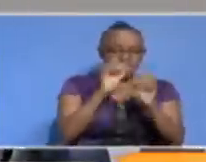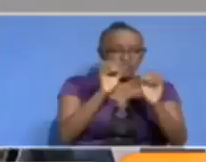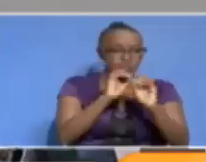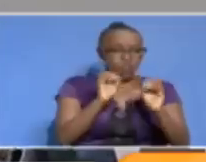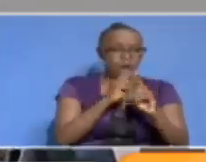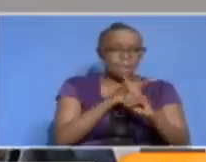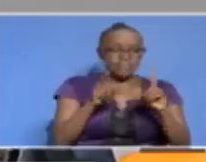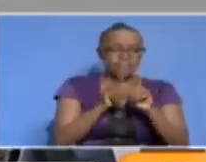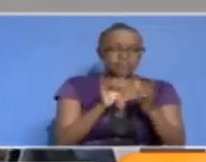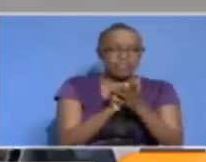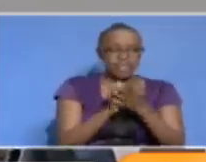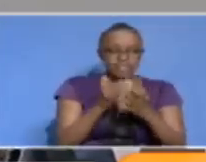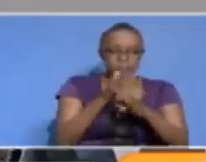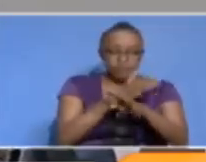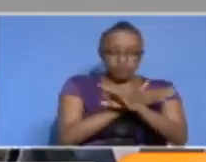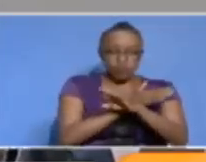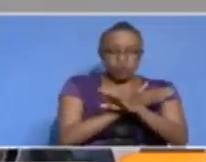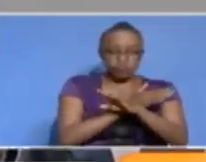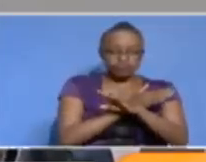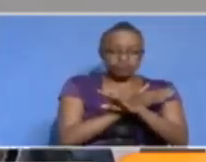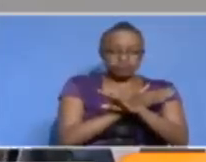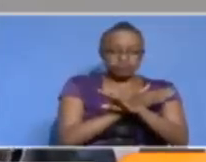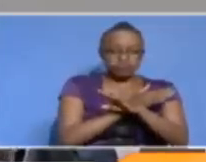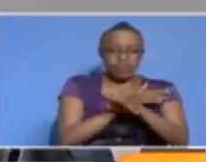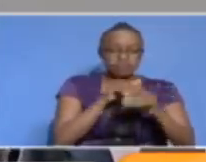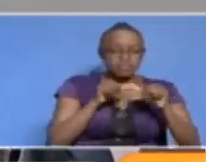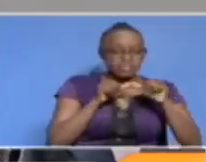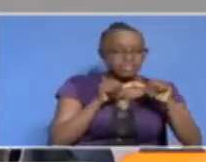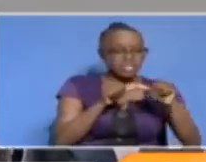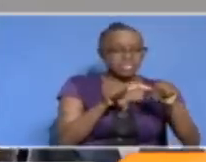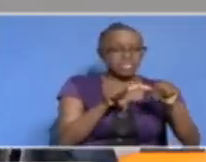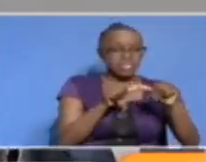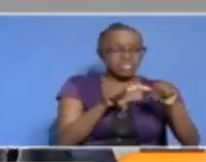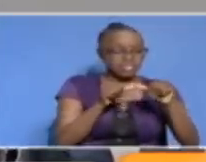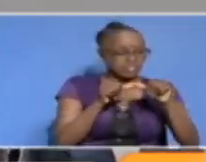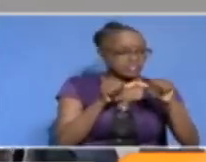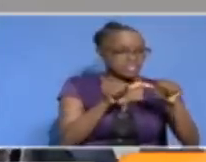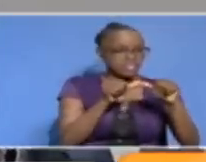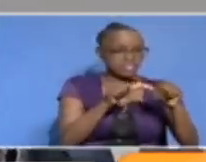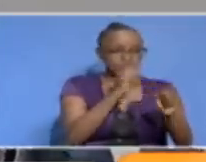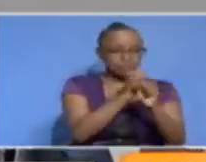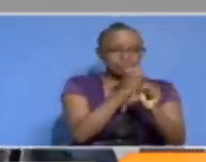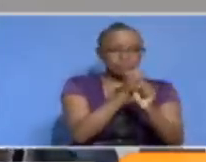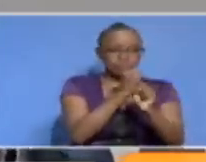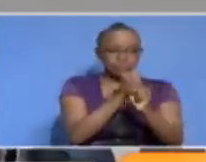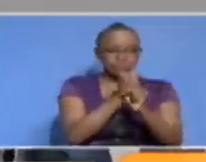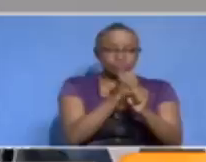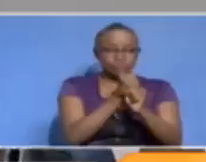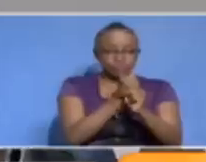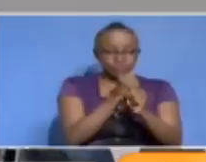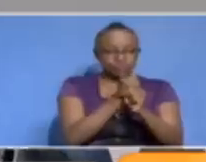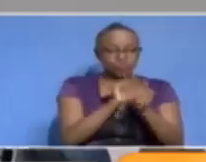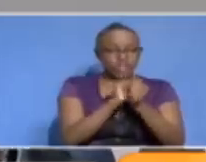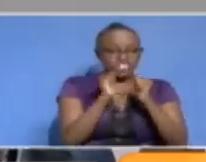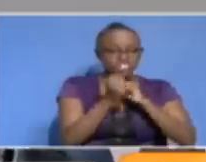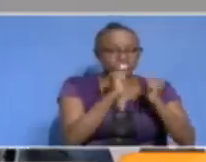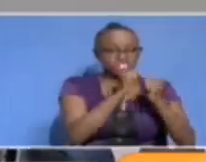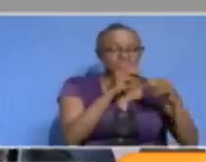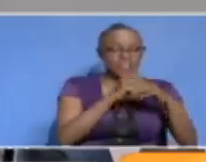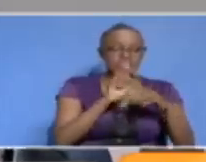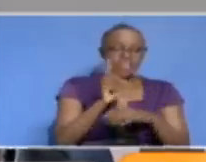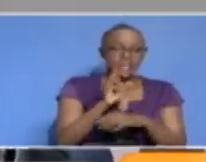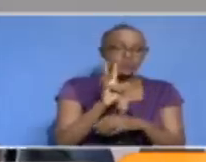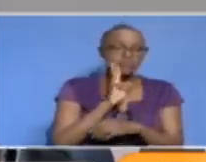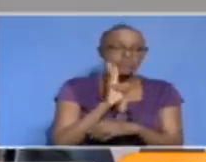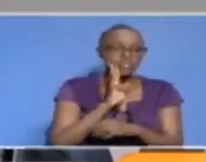see, they were compromised by the management which is there. But I am still going to do a reshuffle in Nairobi